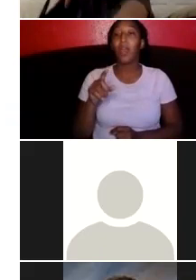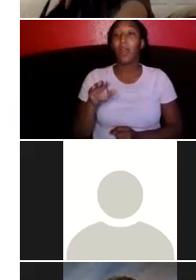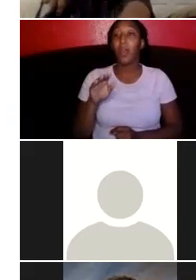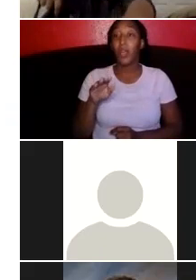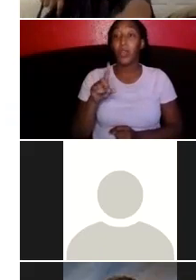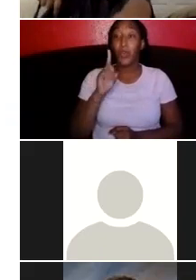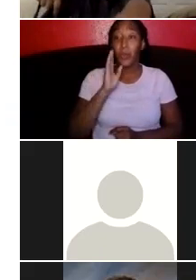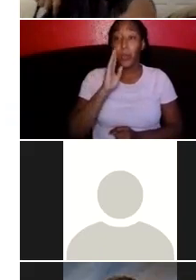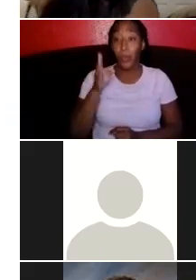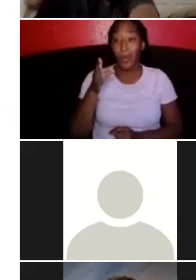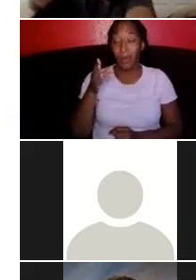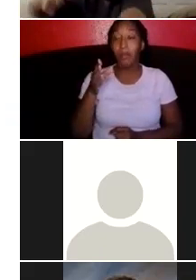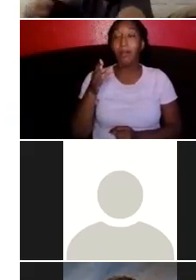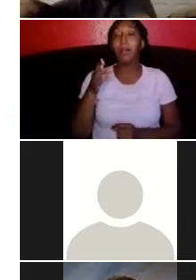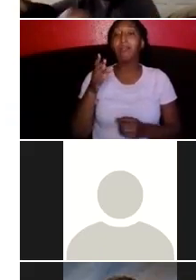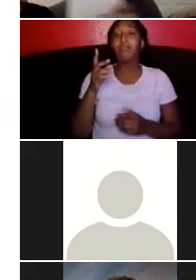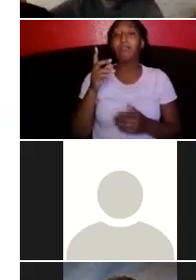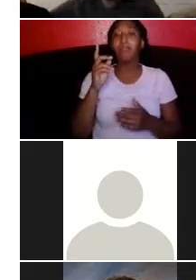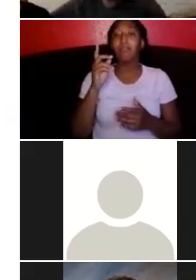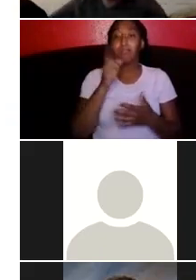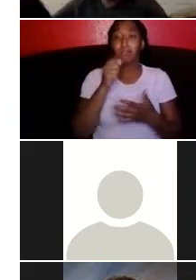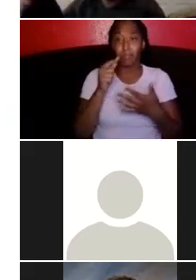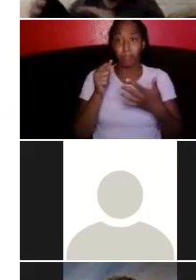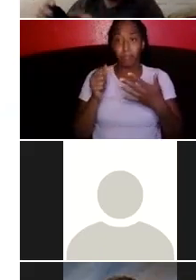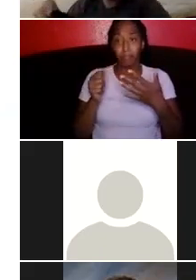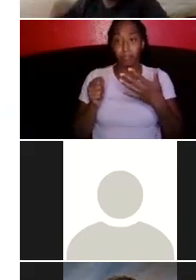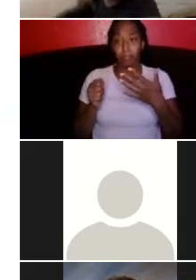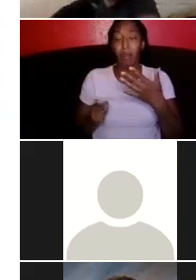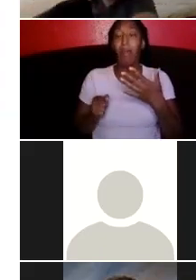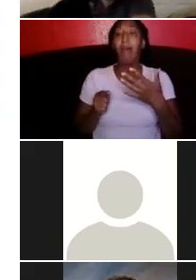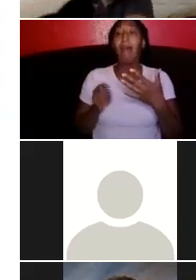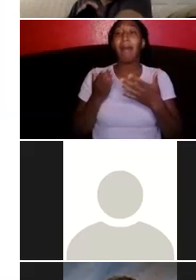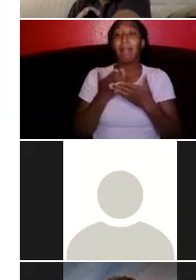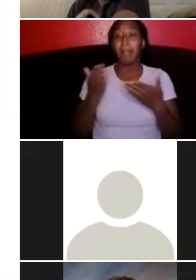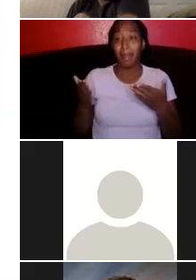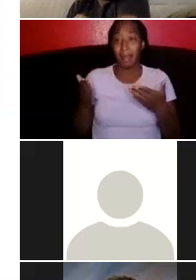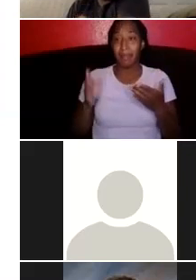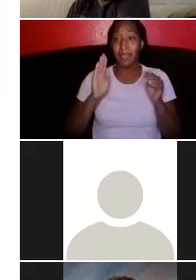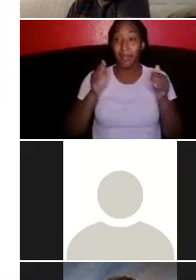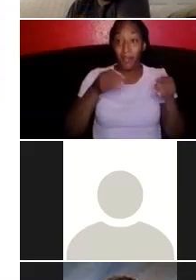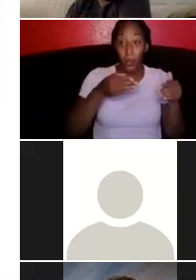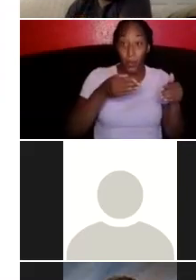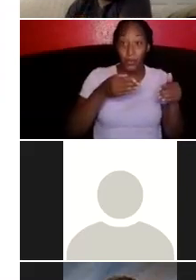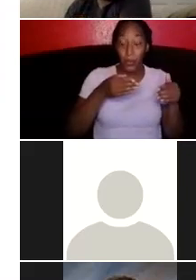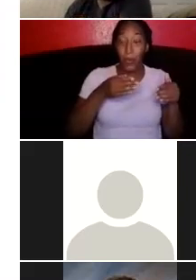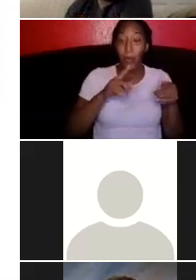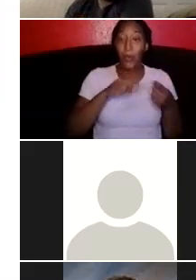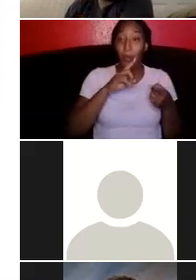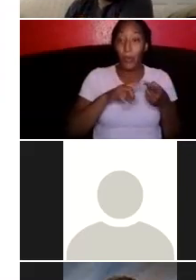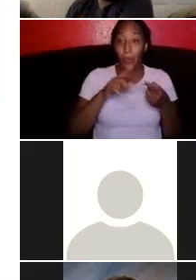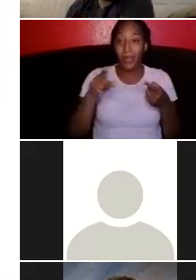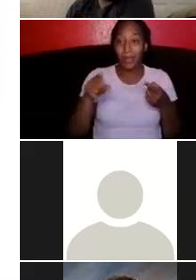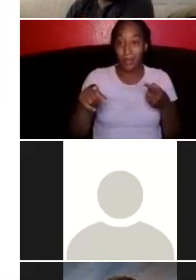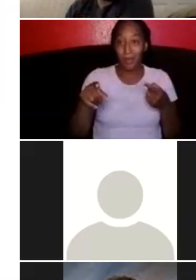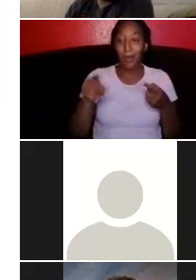with while you're working through the midterm as well. So that's the downside of an